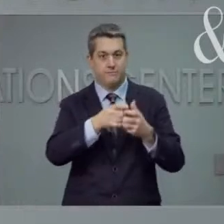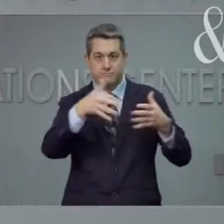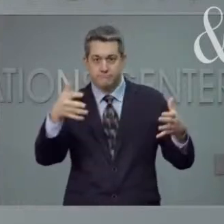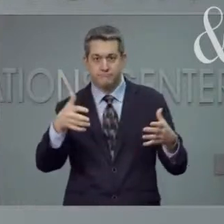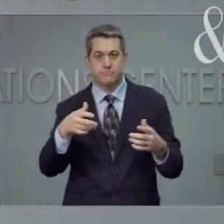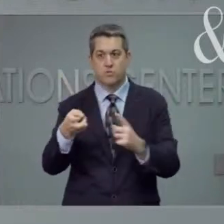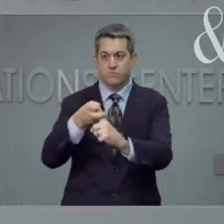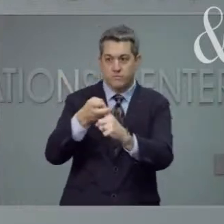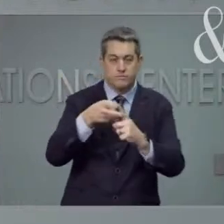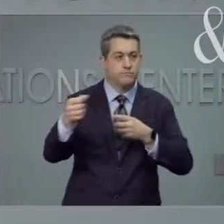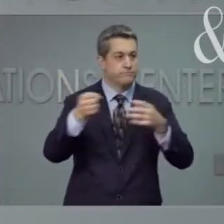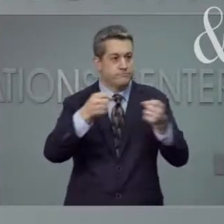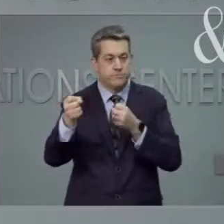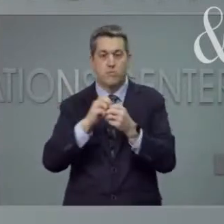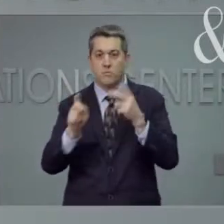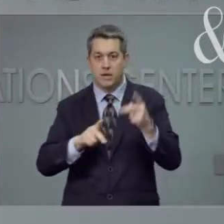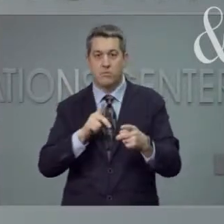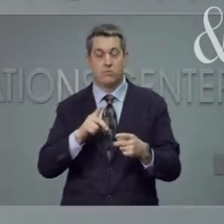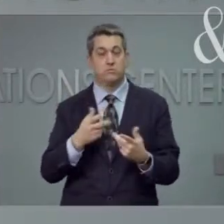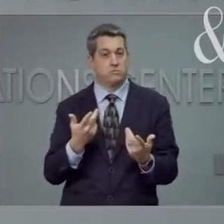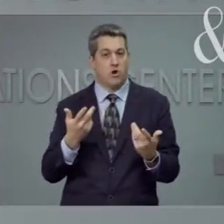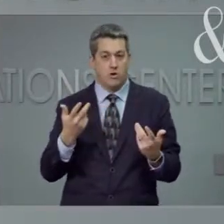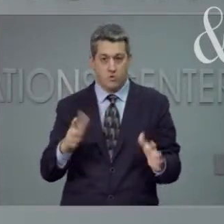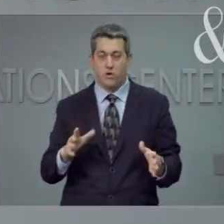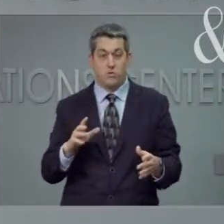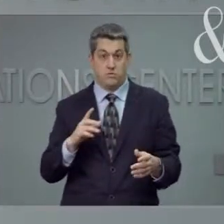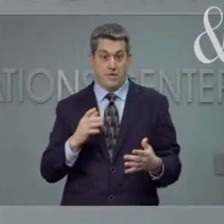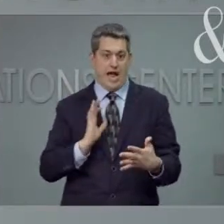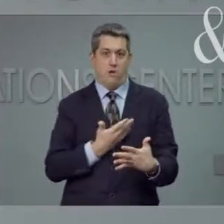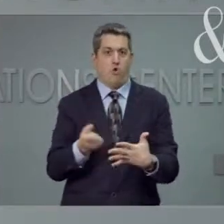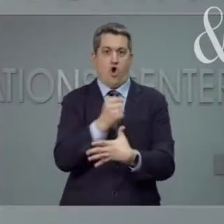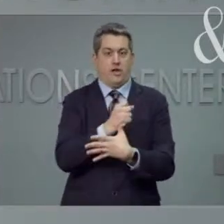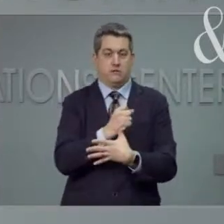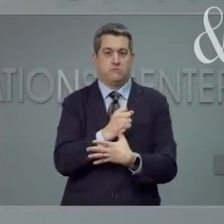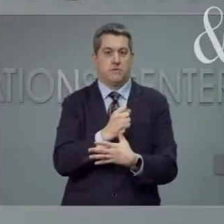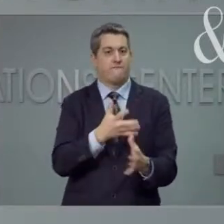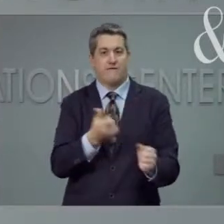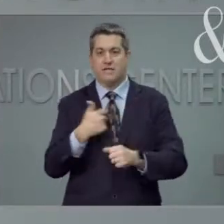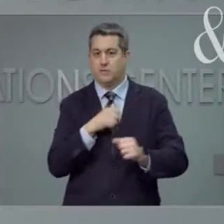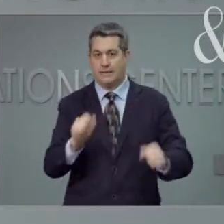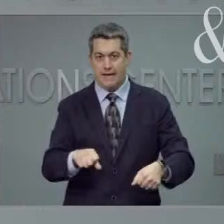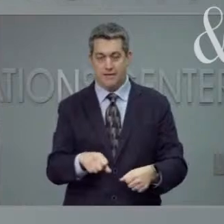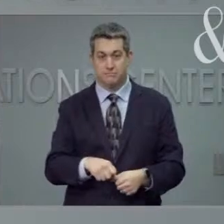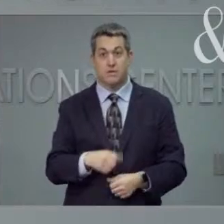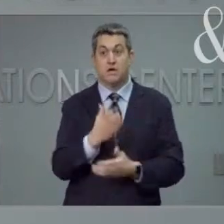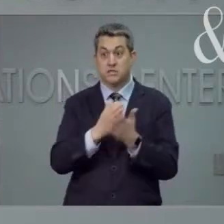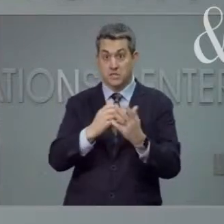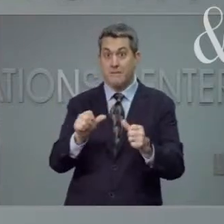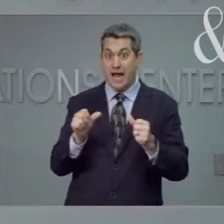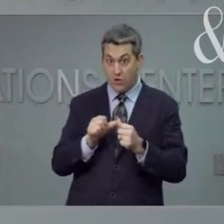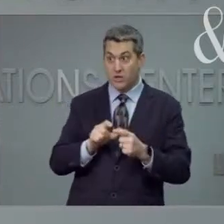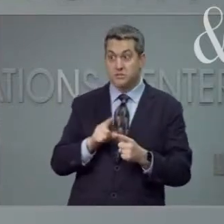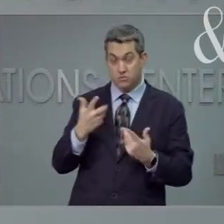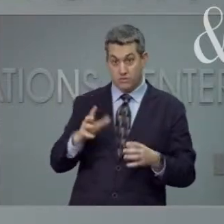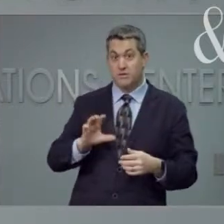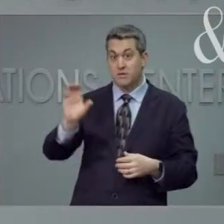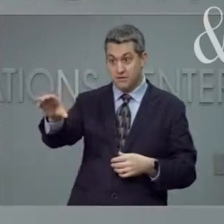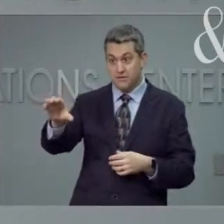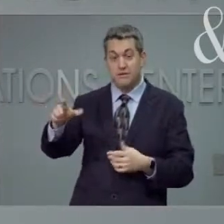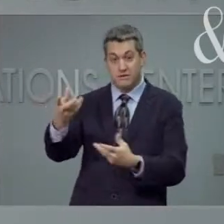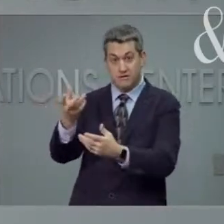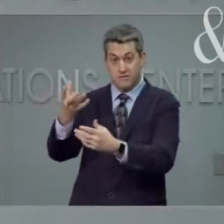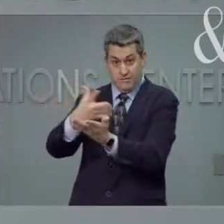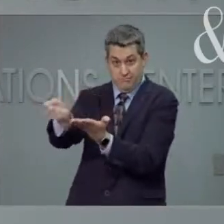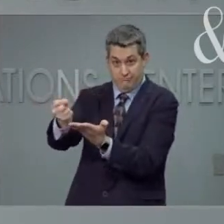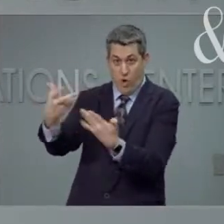of areas of the state where vaccine has been given, they've already used it up. And I'll let Dr. Cohen